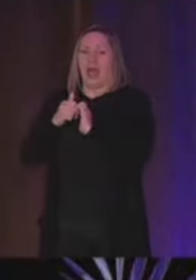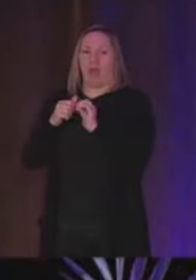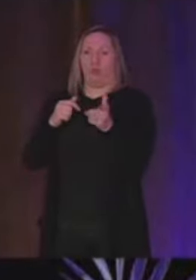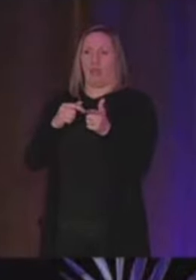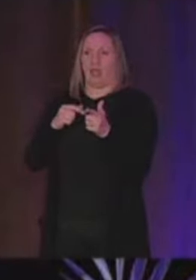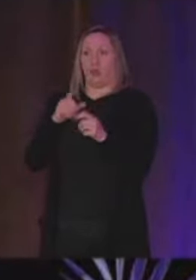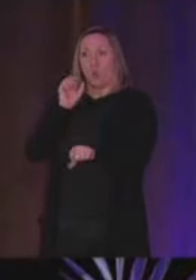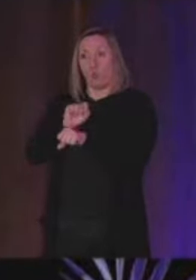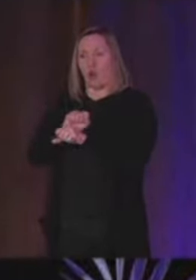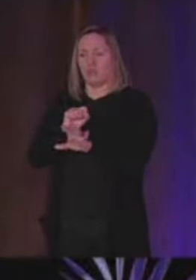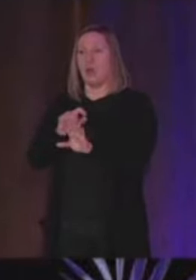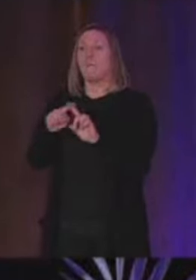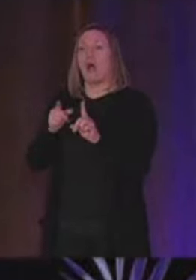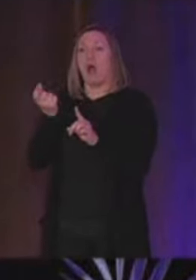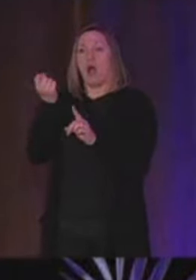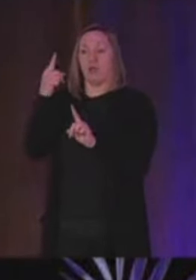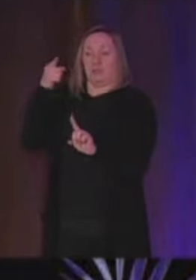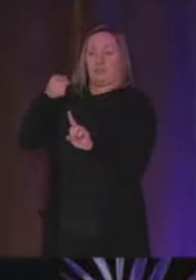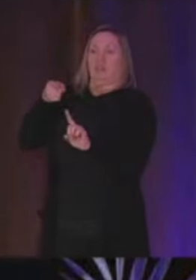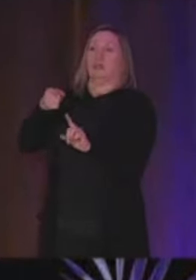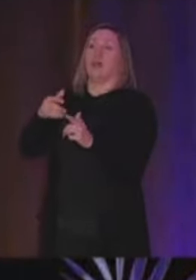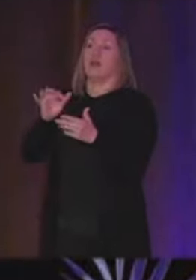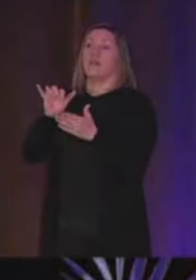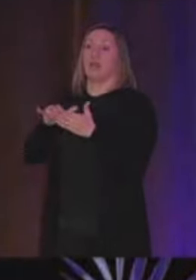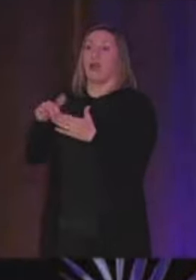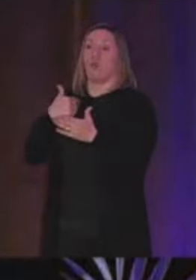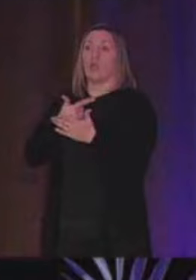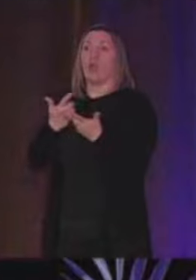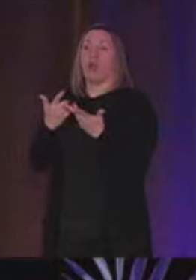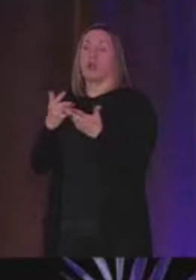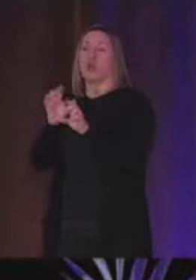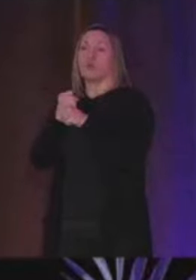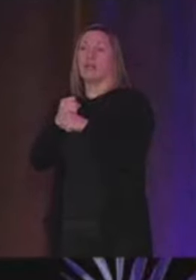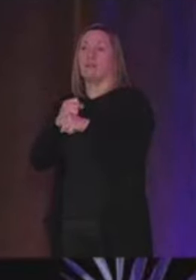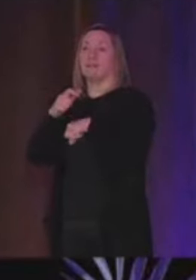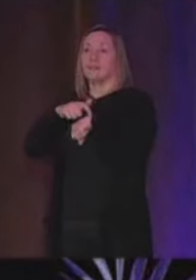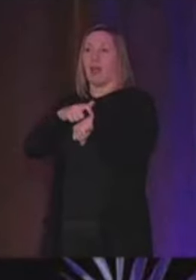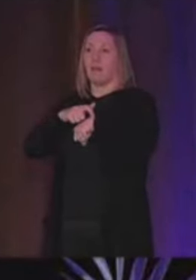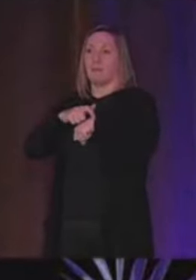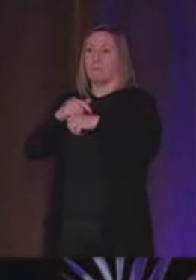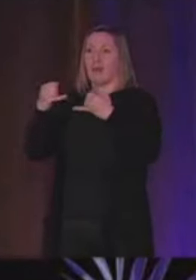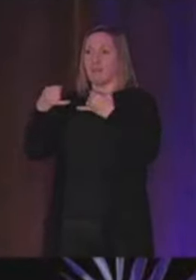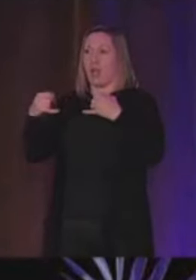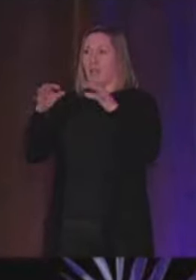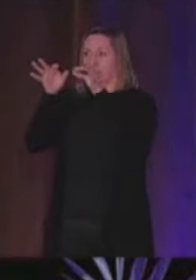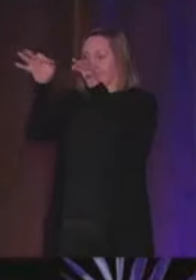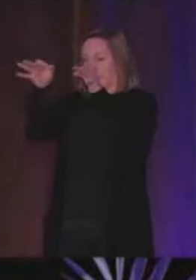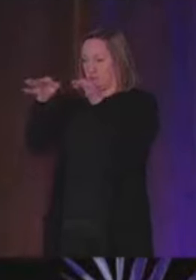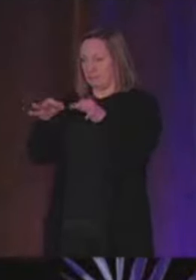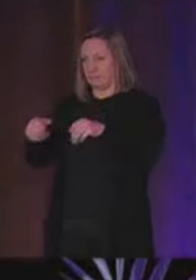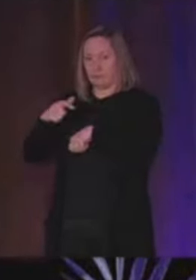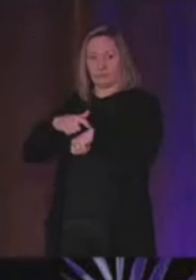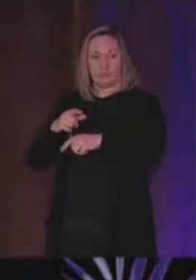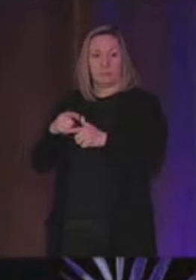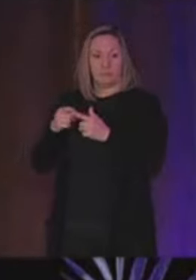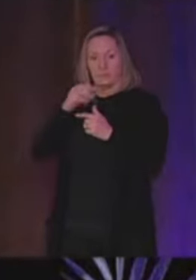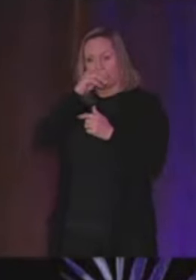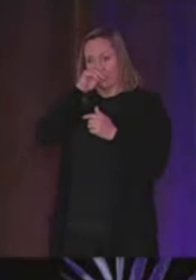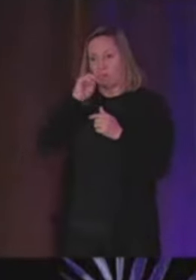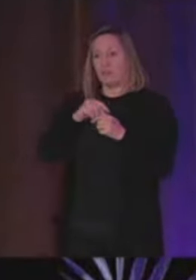works, but what we need to understand is that we're basically creating a timeline and then concatenating twins